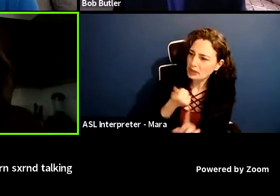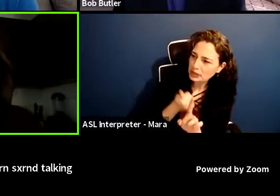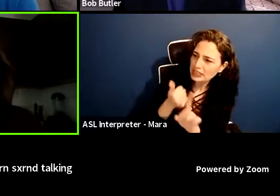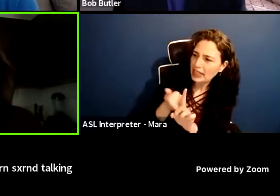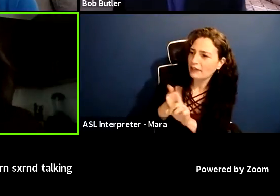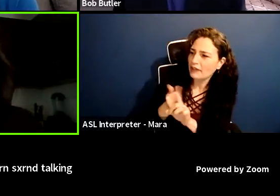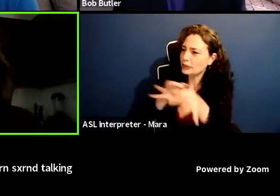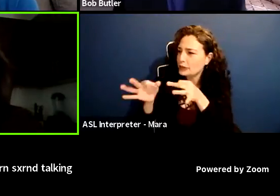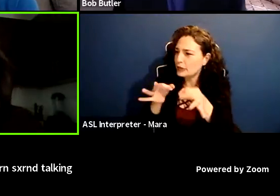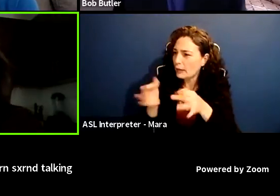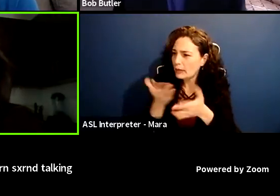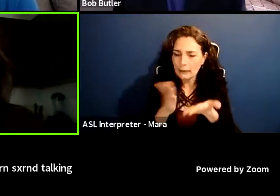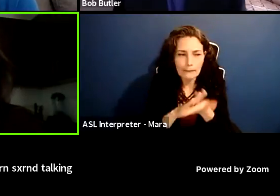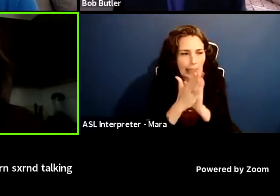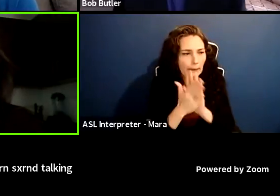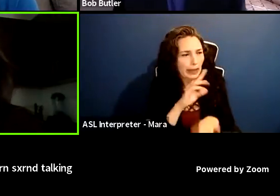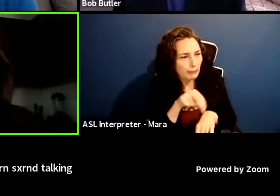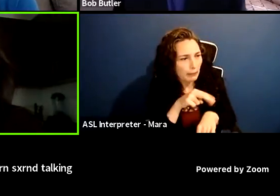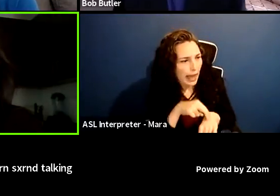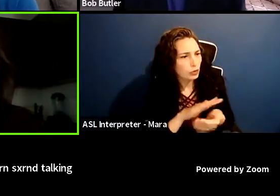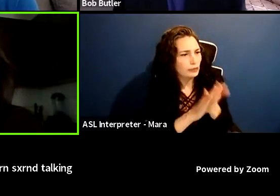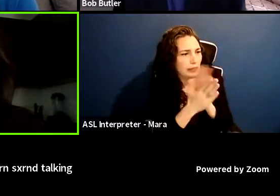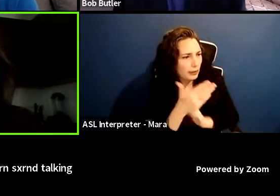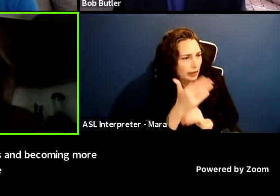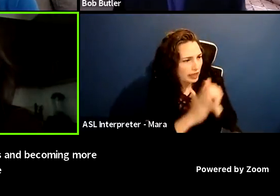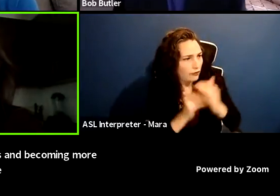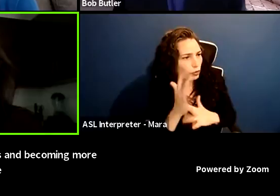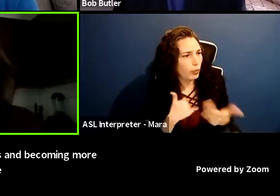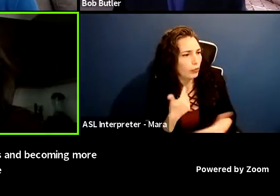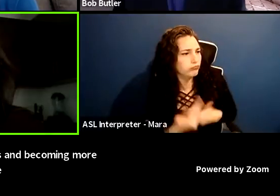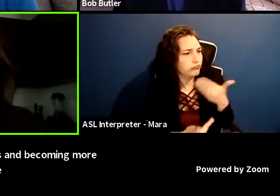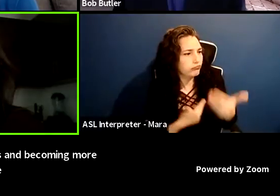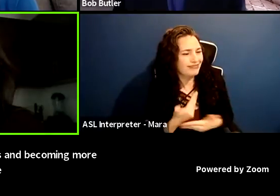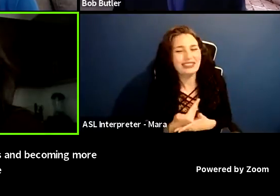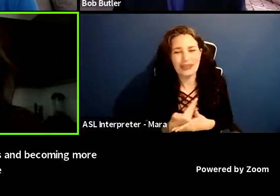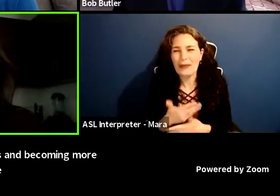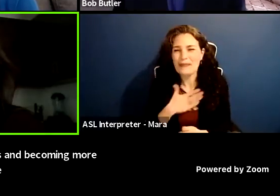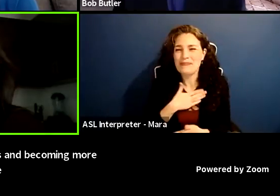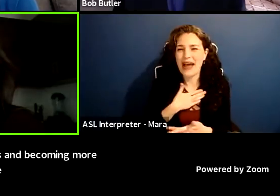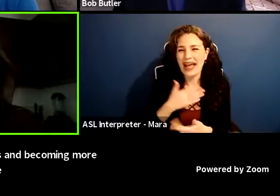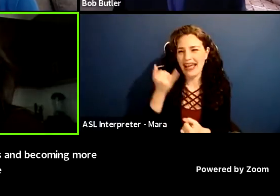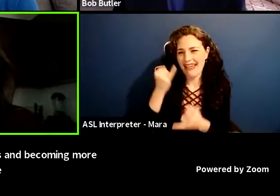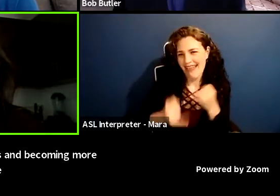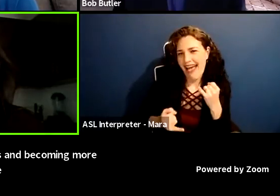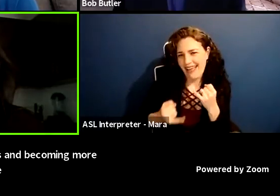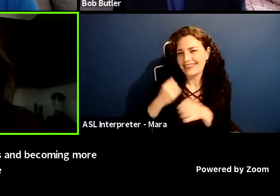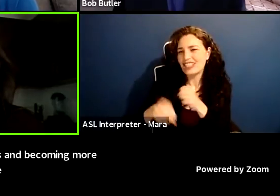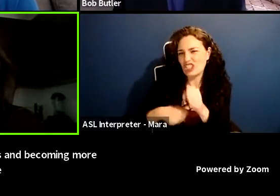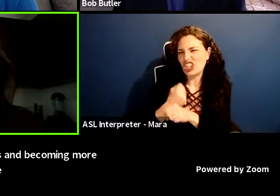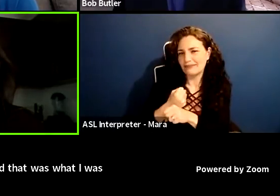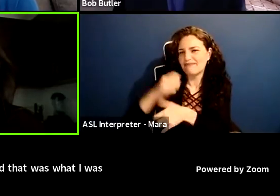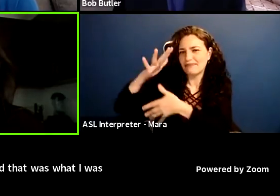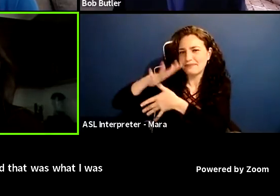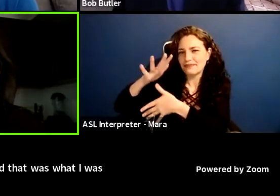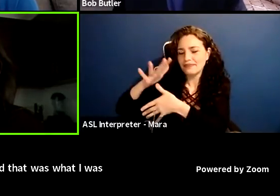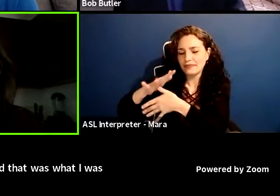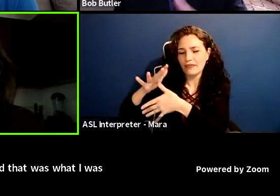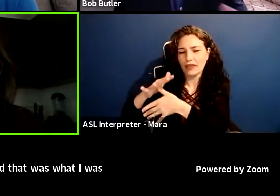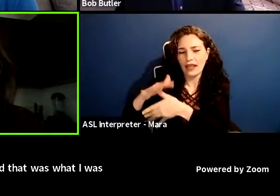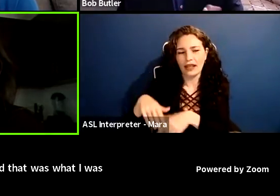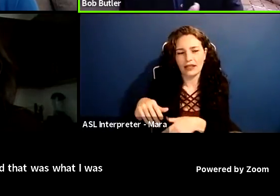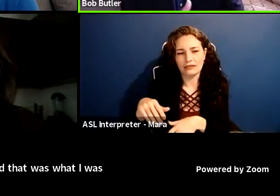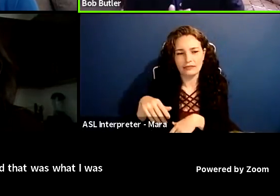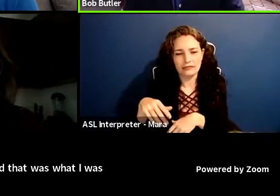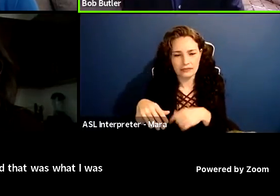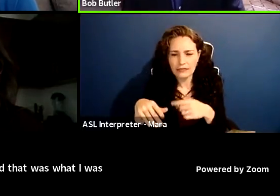yourself and more natural. So that's what I was doing my last year at Mizzou. And then you wanted to talk a little bit about where I am now,